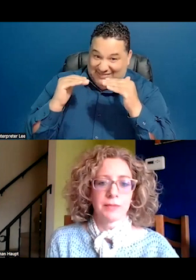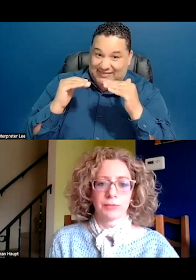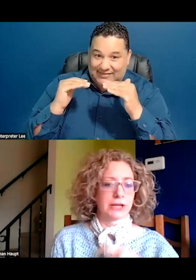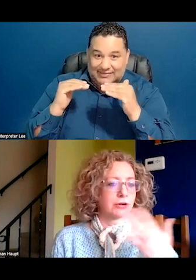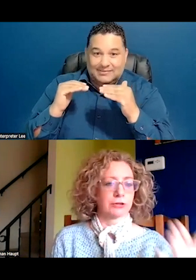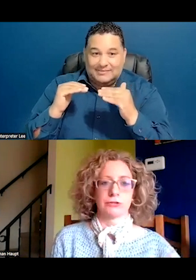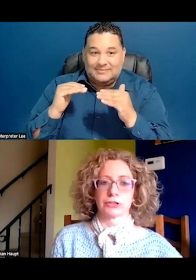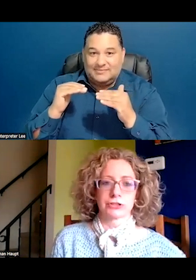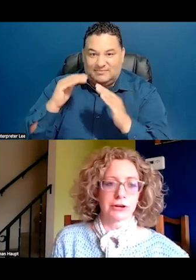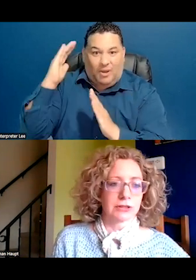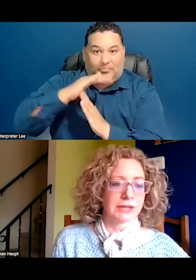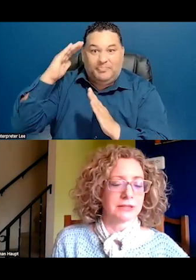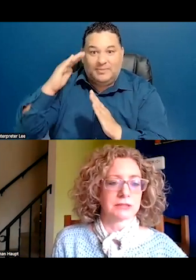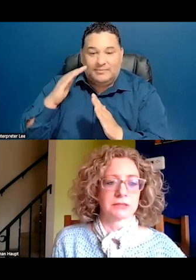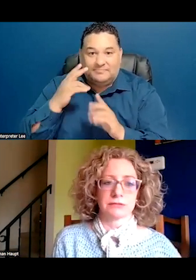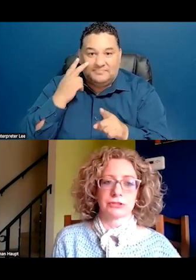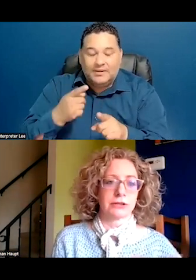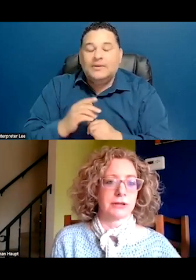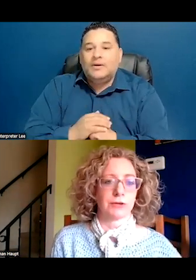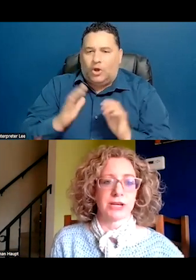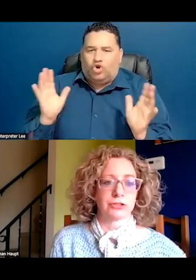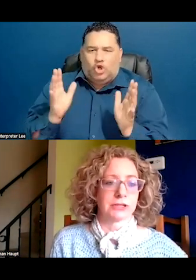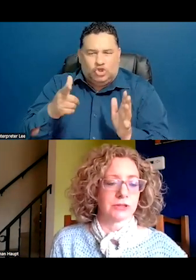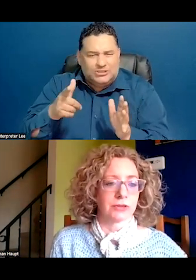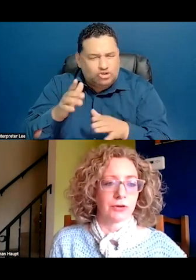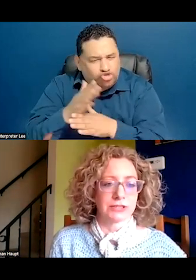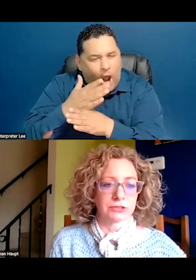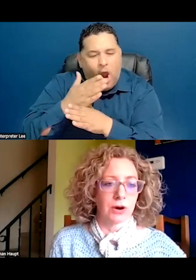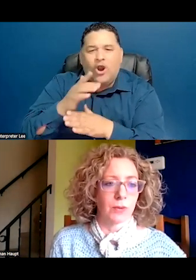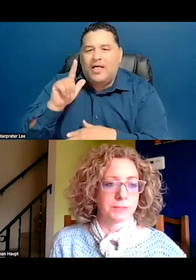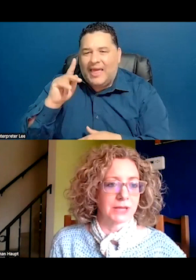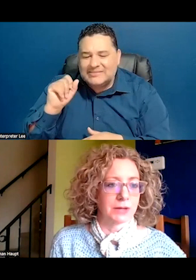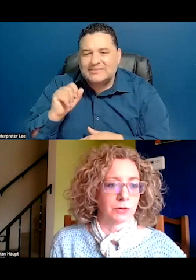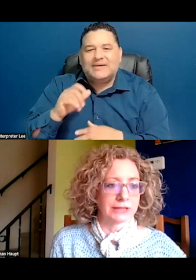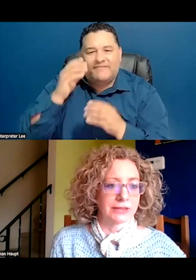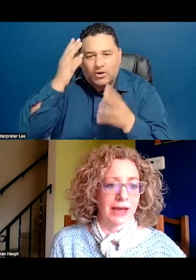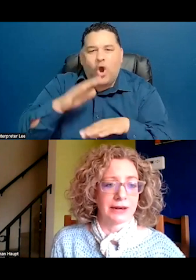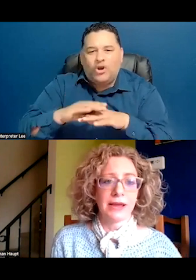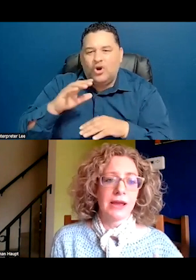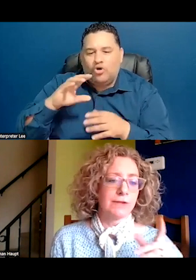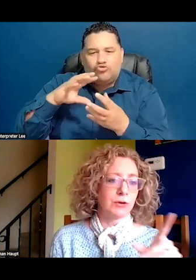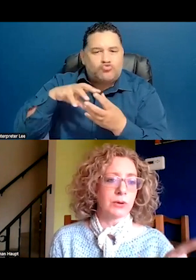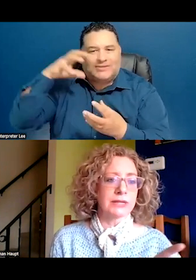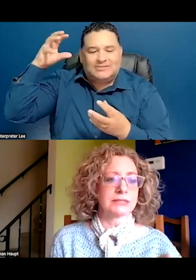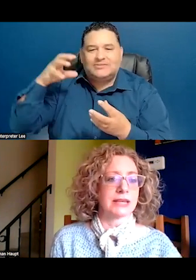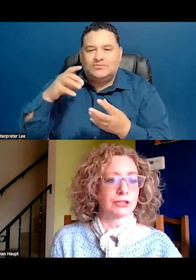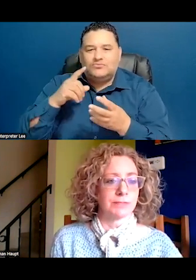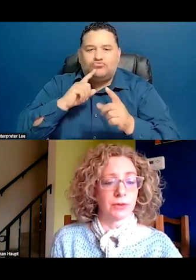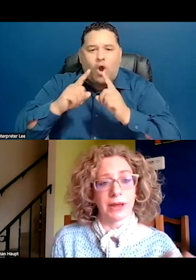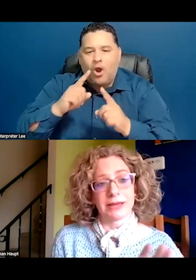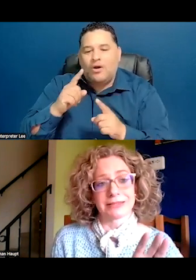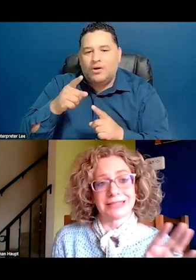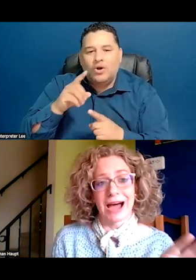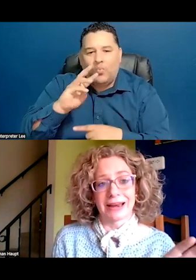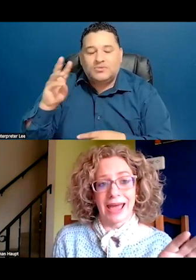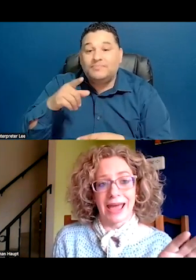So we encourage you to share the links, share the information that's on the Crisis Talk website, and we'll get to that. If your organization, by